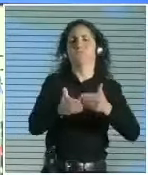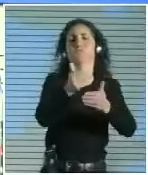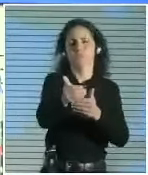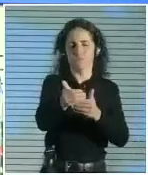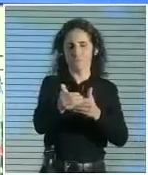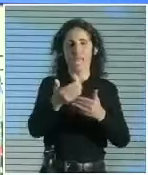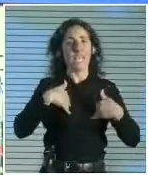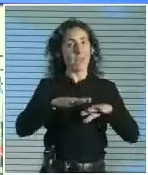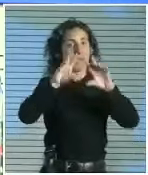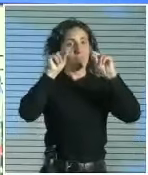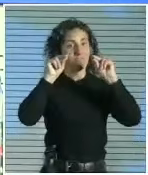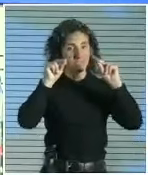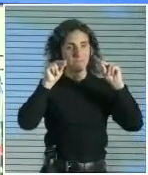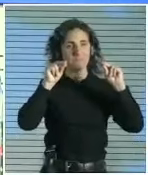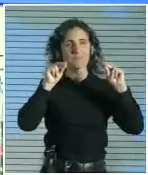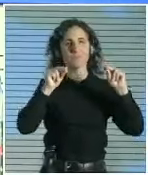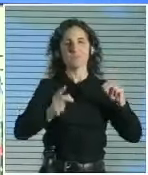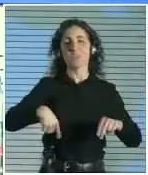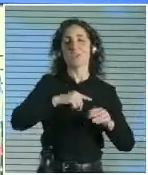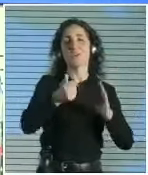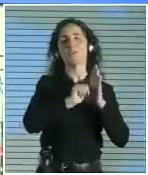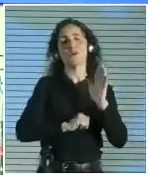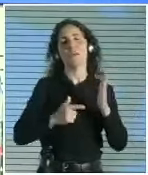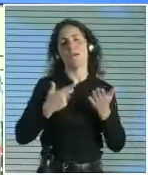we're not a certification program. We're